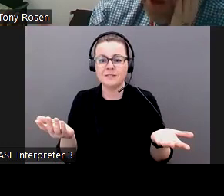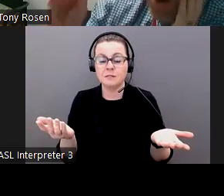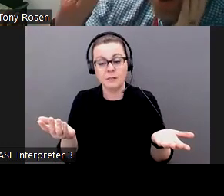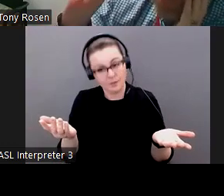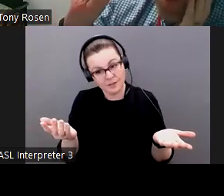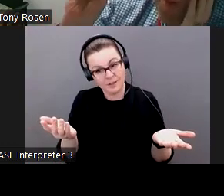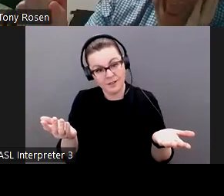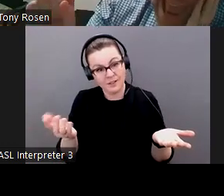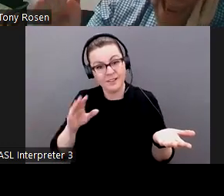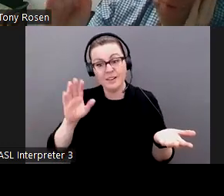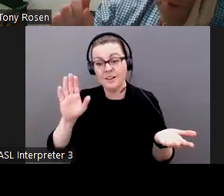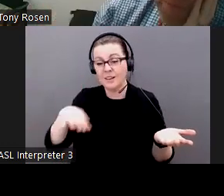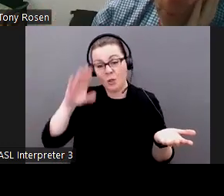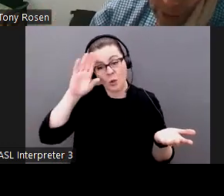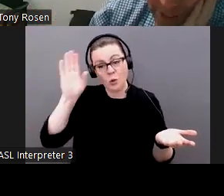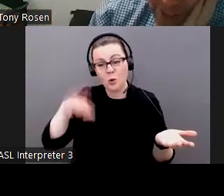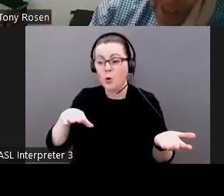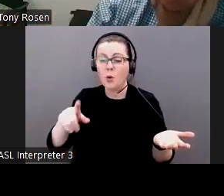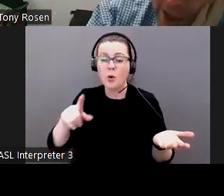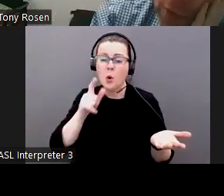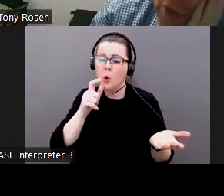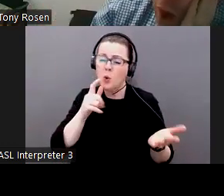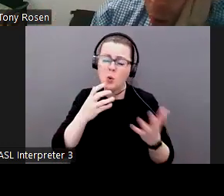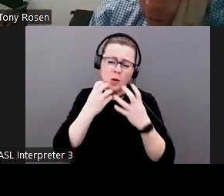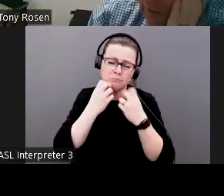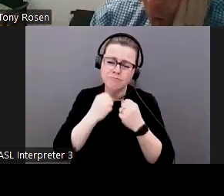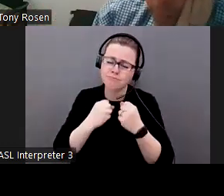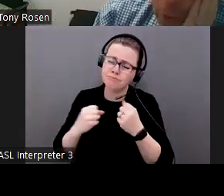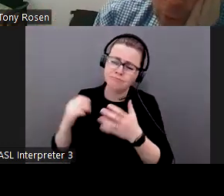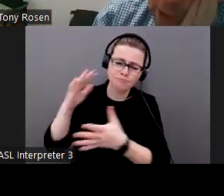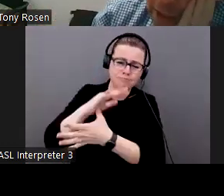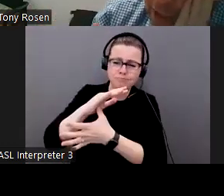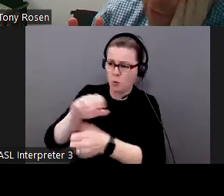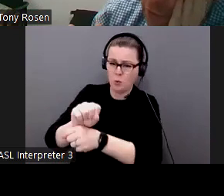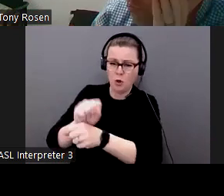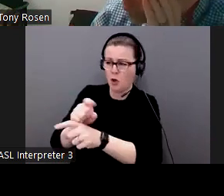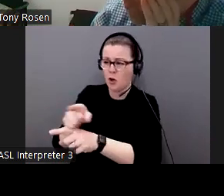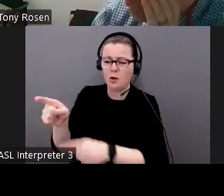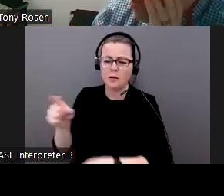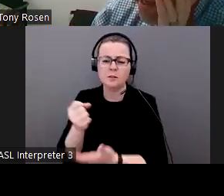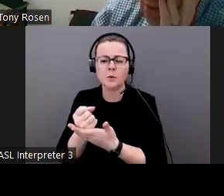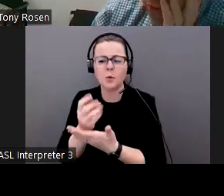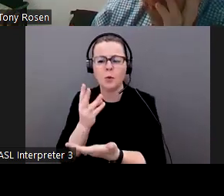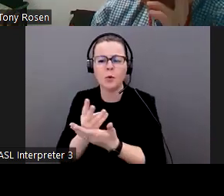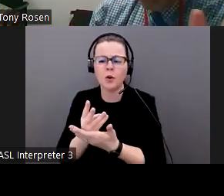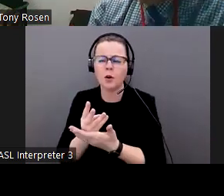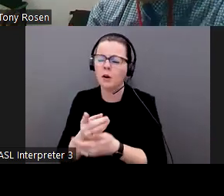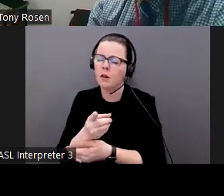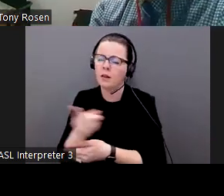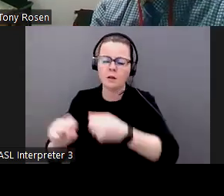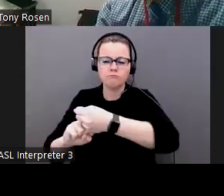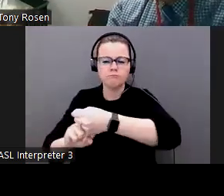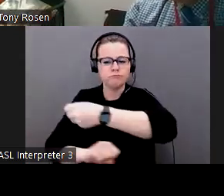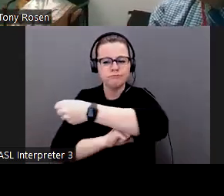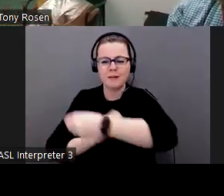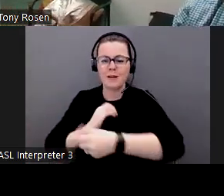workers are way more important. They're the heart of our program. We actually have 2 specialized social workers. One of them